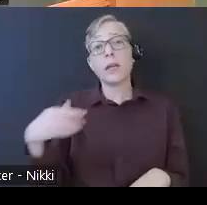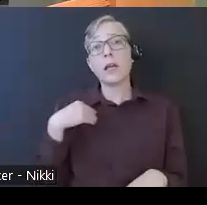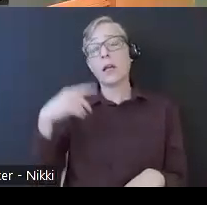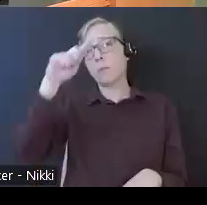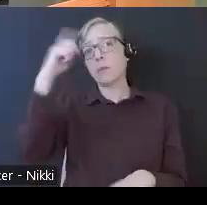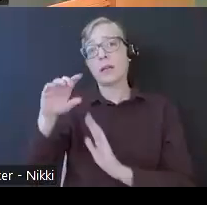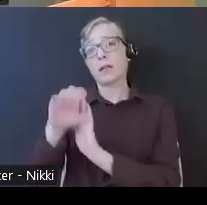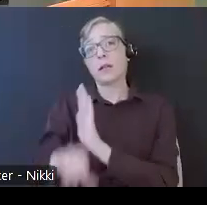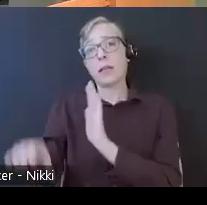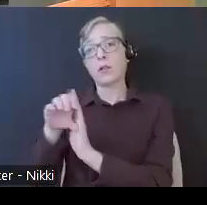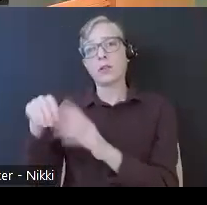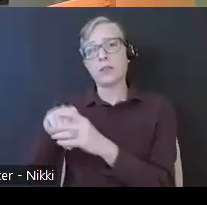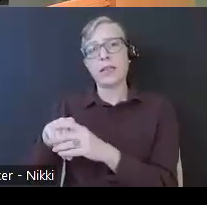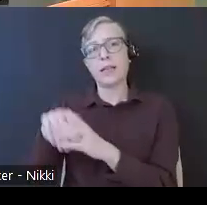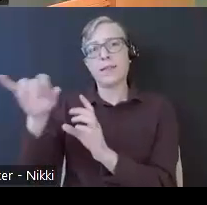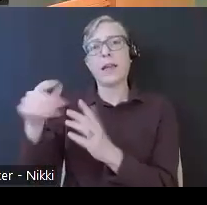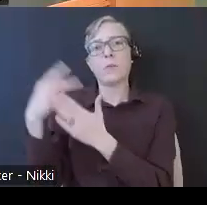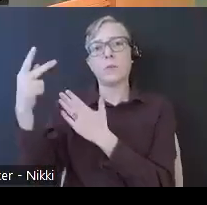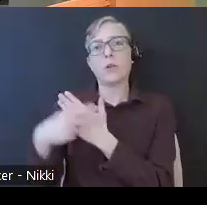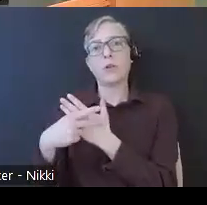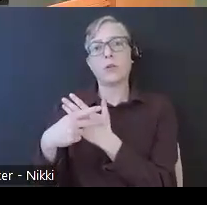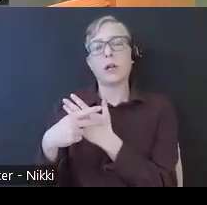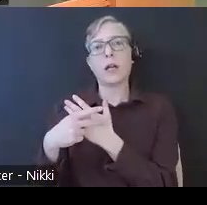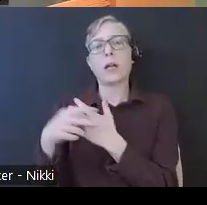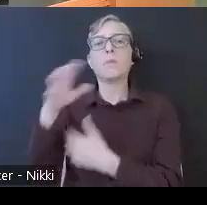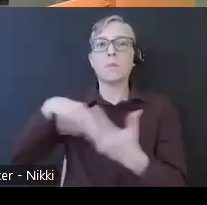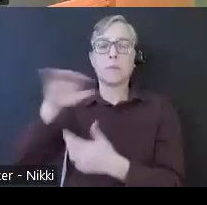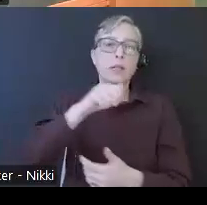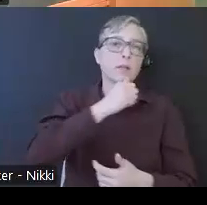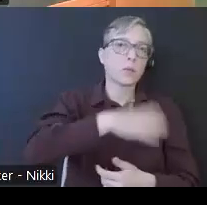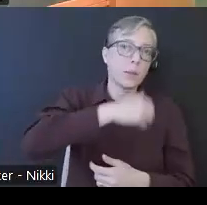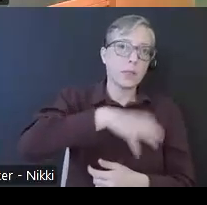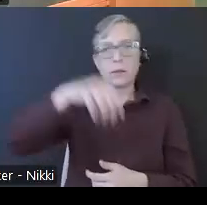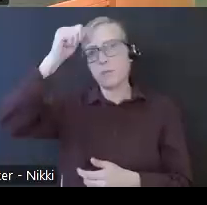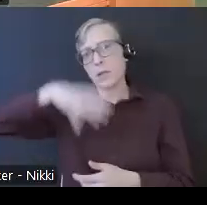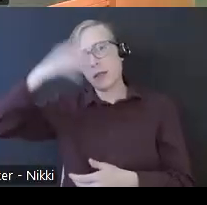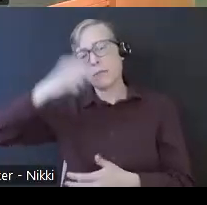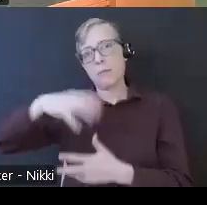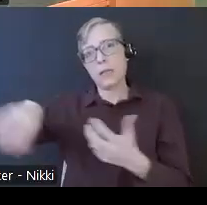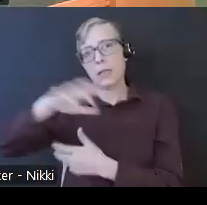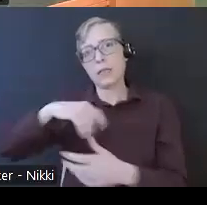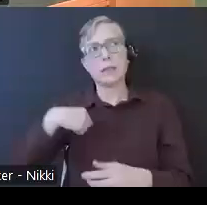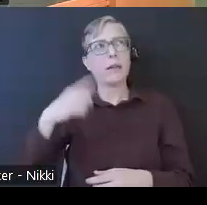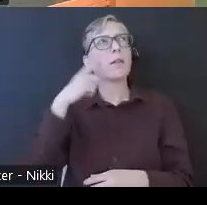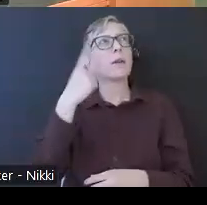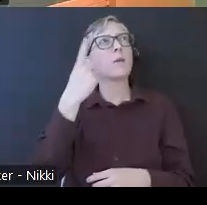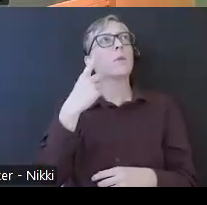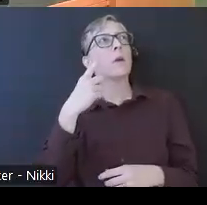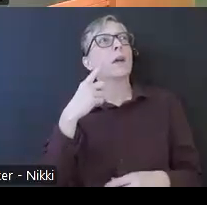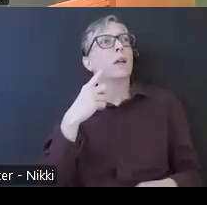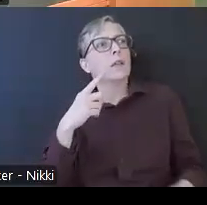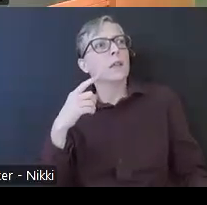white characters or all women, or they had a mix of men and women. I believe that there was an Indian woman in there too, a